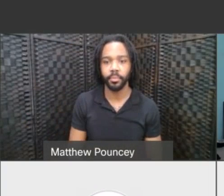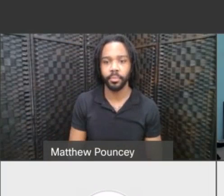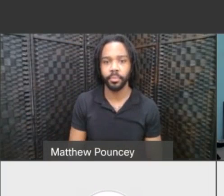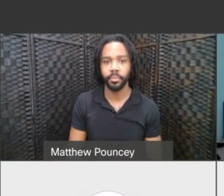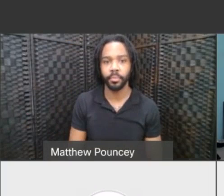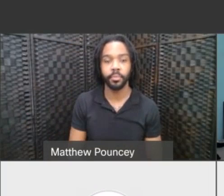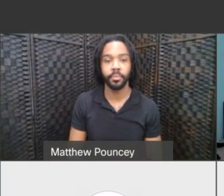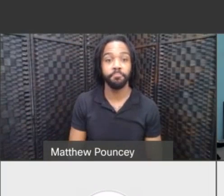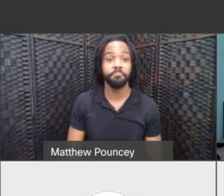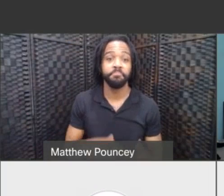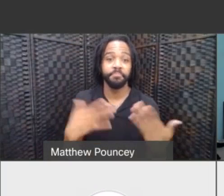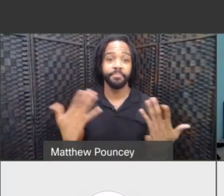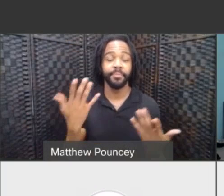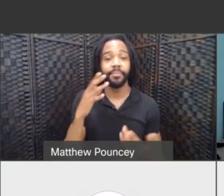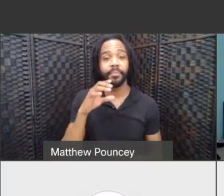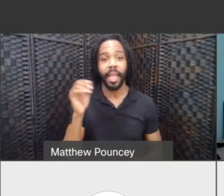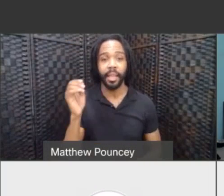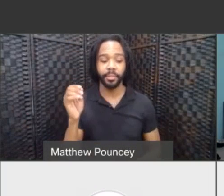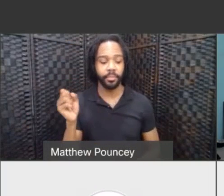And yeah, we have been getting